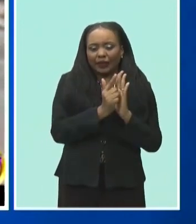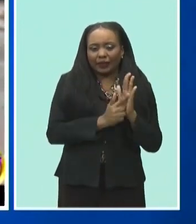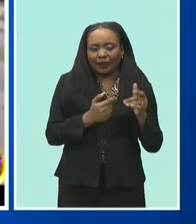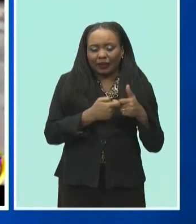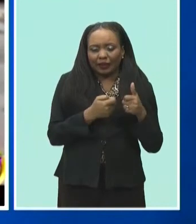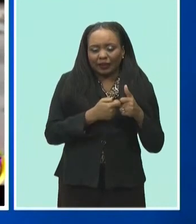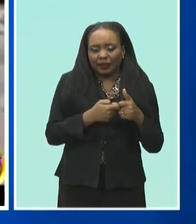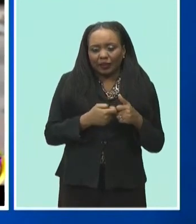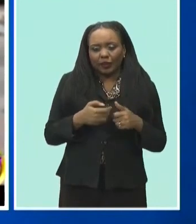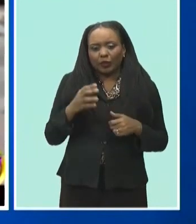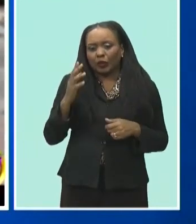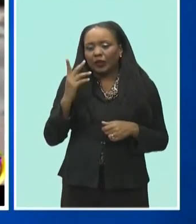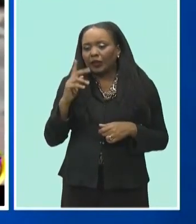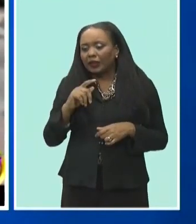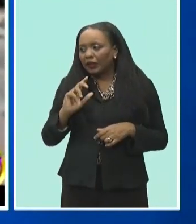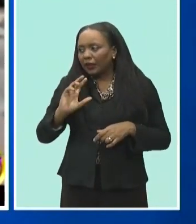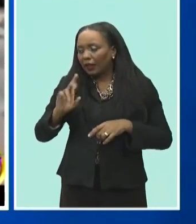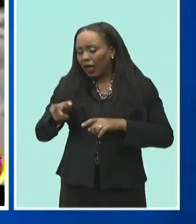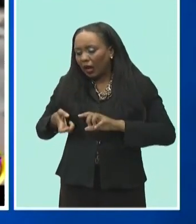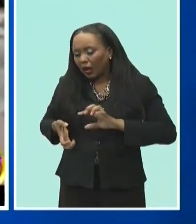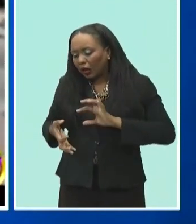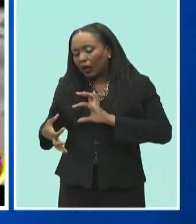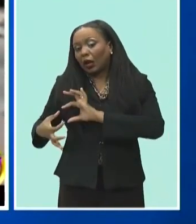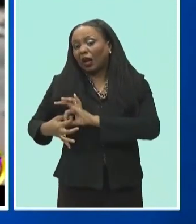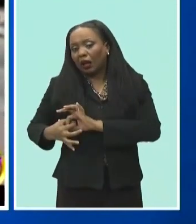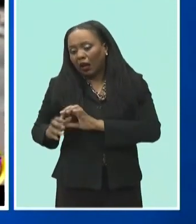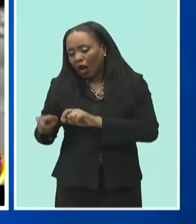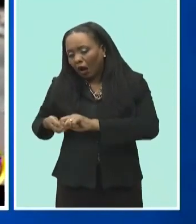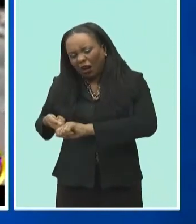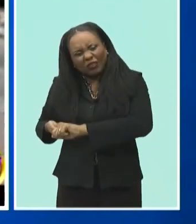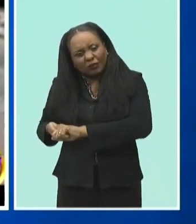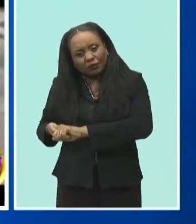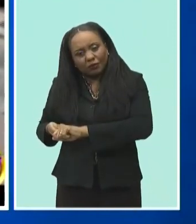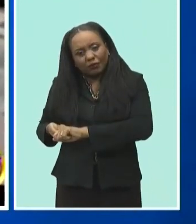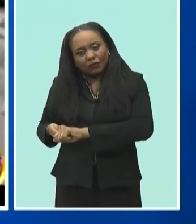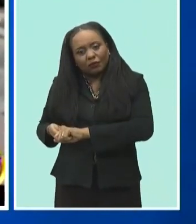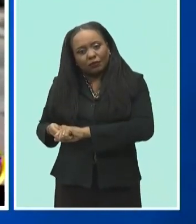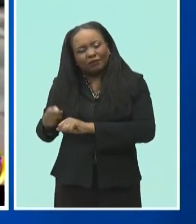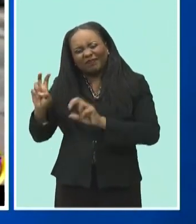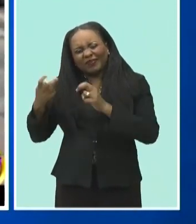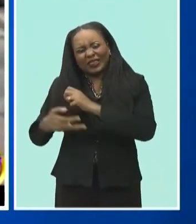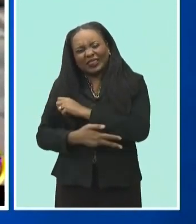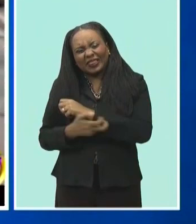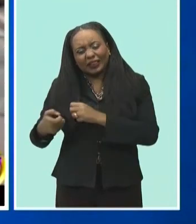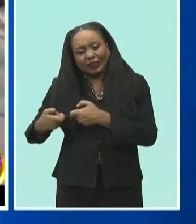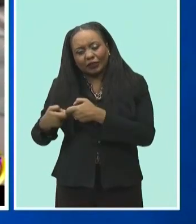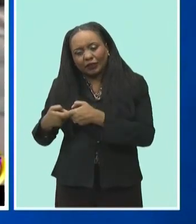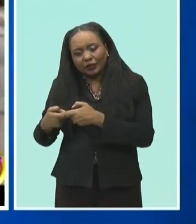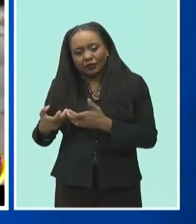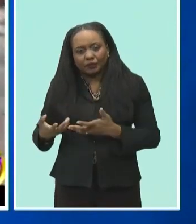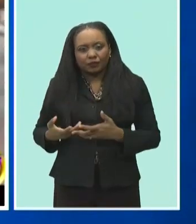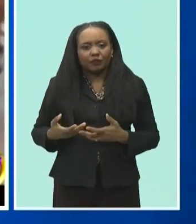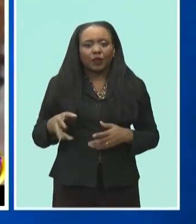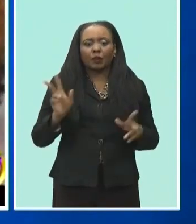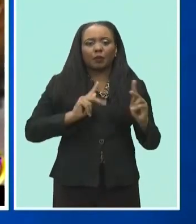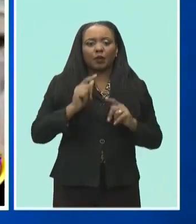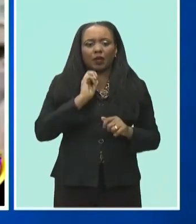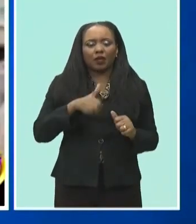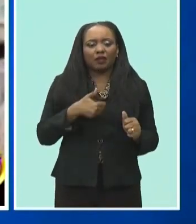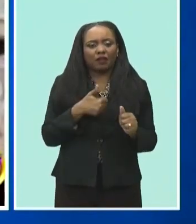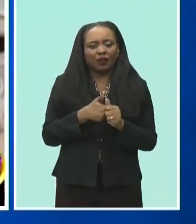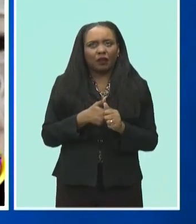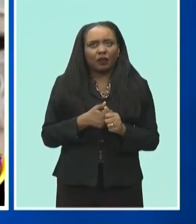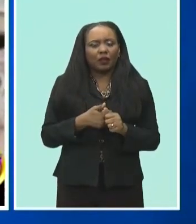identified that persons would have defaced signs around these areas, street